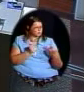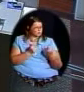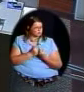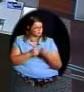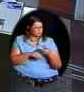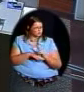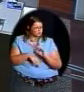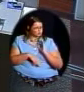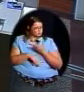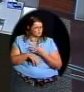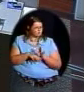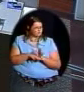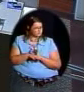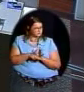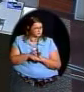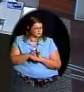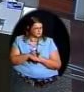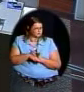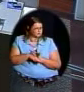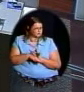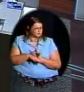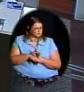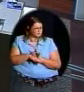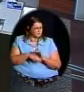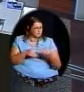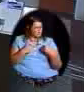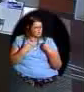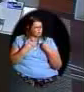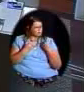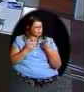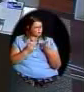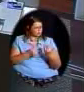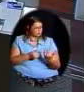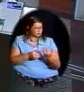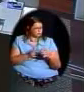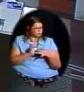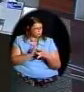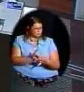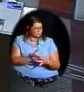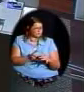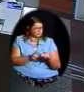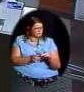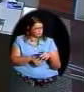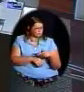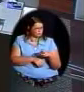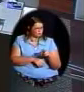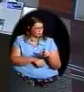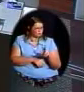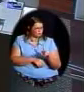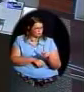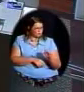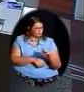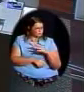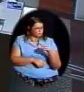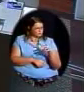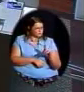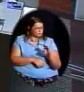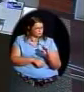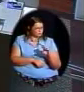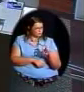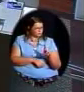facilities, and those that are youth related through Parks and Rec and other entities is there a correlation